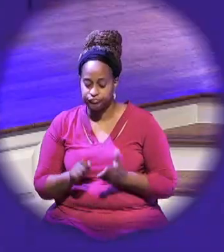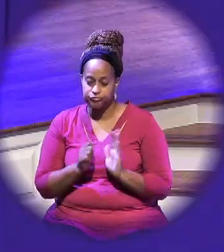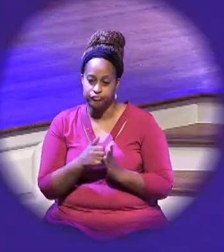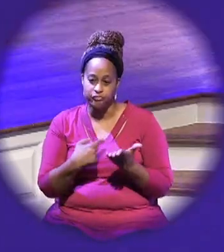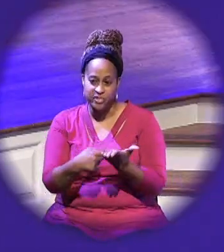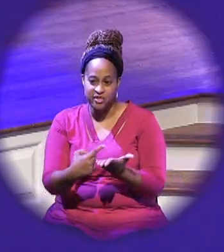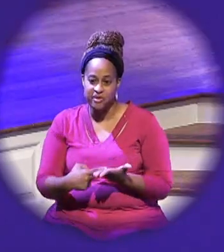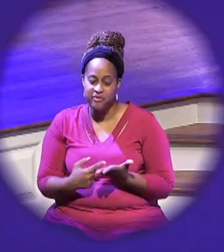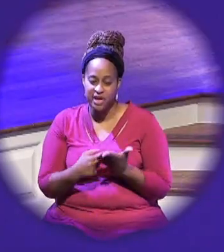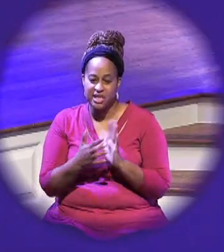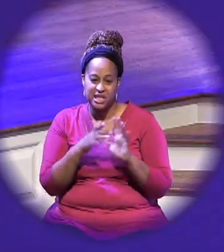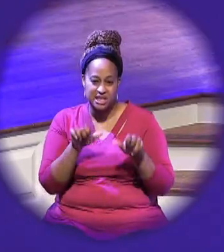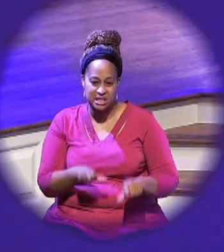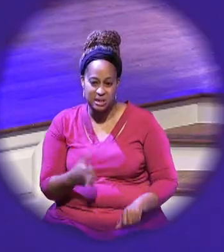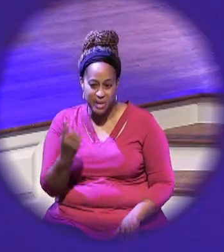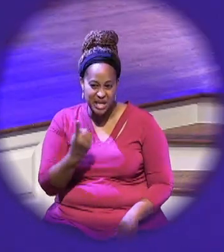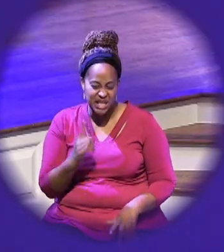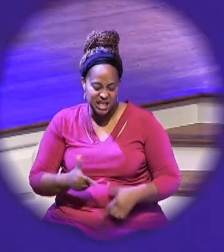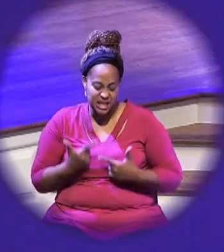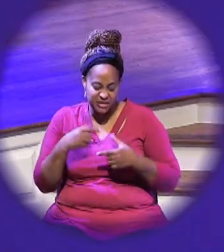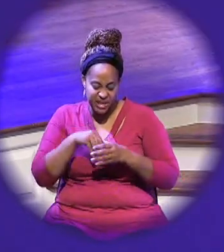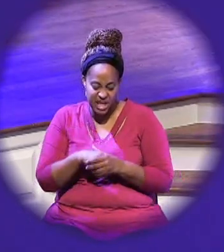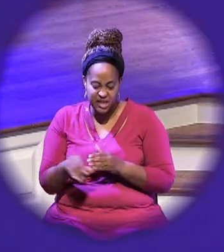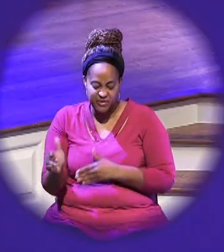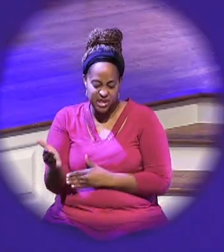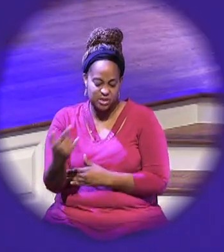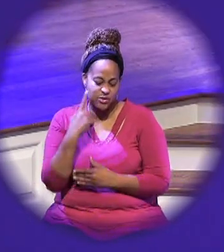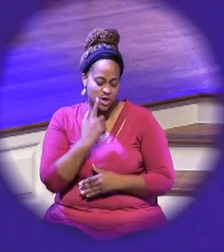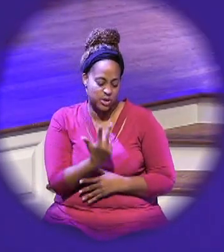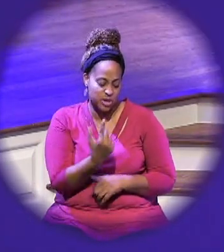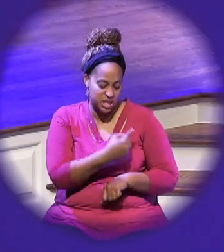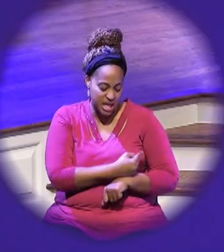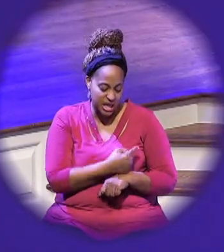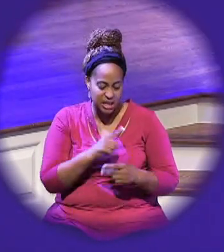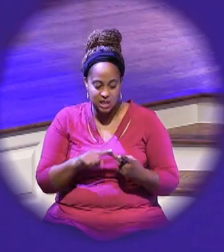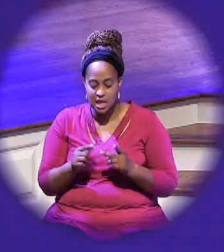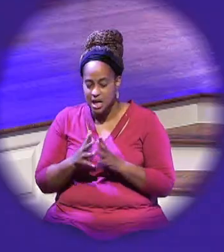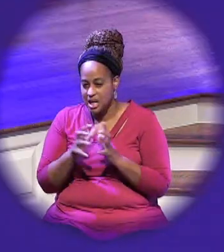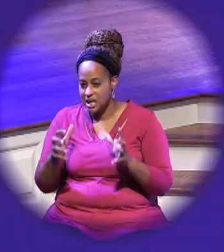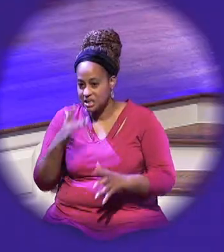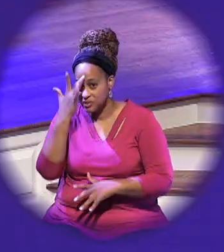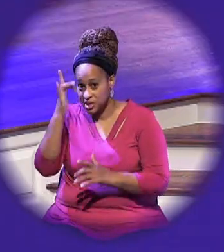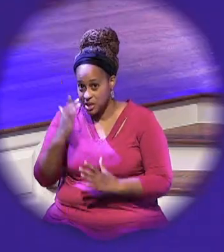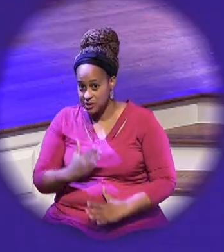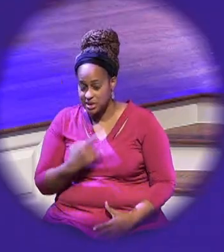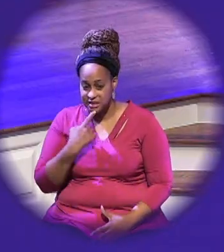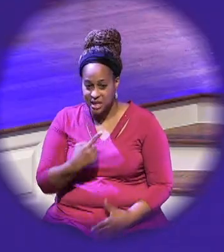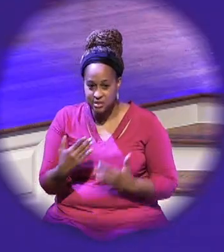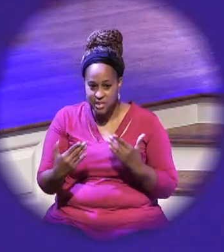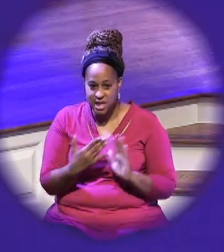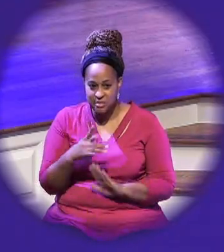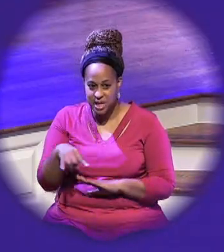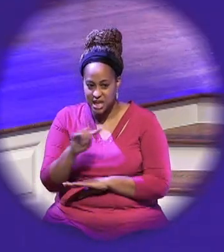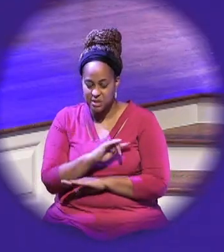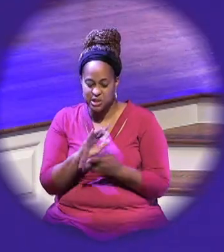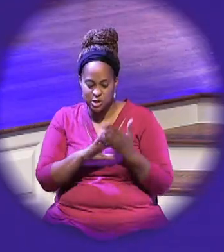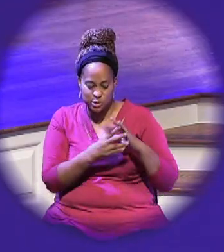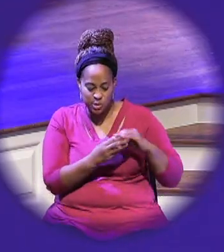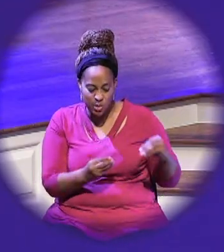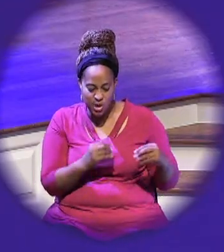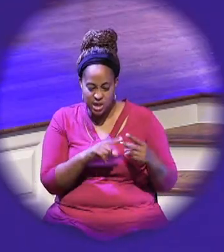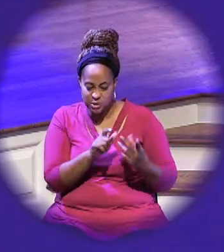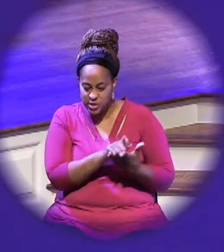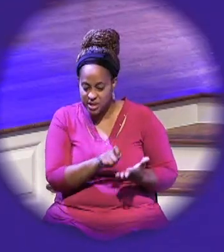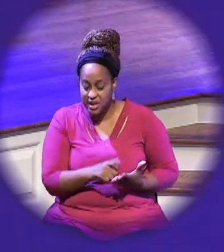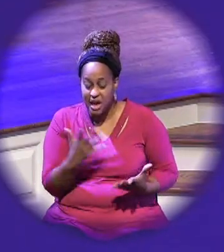the fact of, could somebody live in a fish for 3 days? All of that. You have lots of scholars who say, well, this is maybe a parable that is written there.